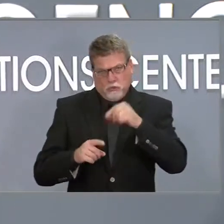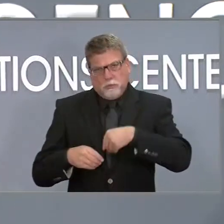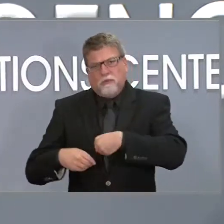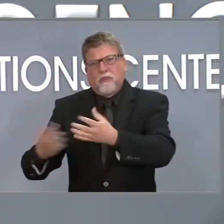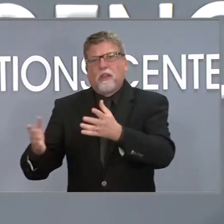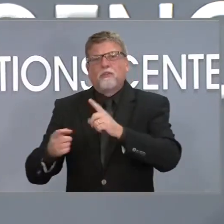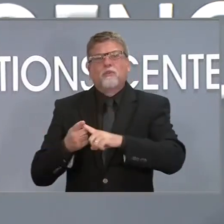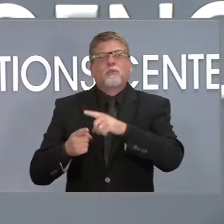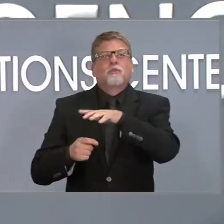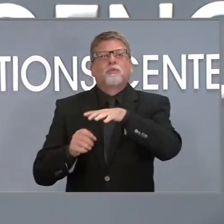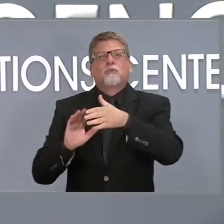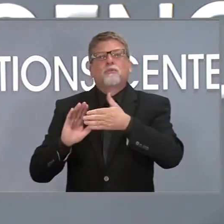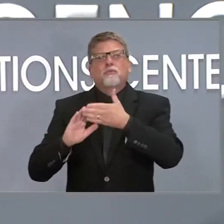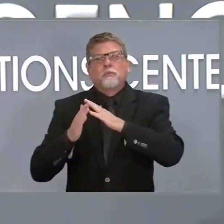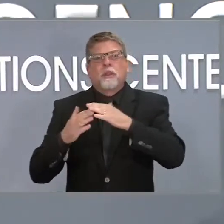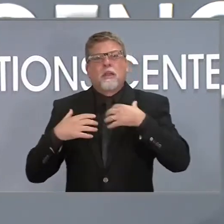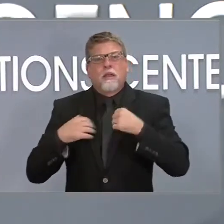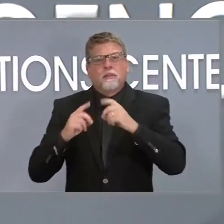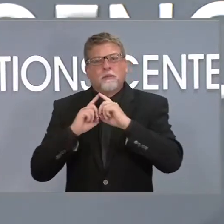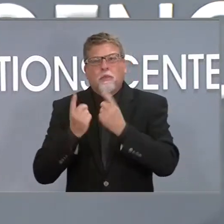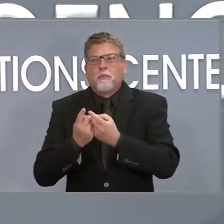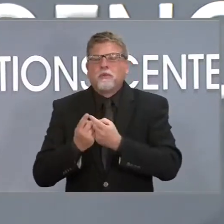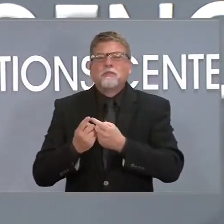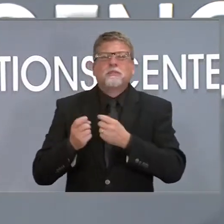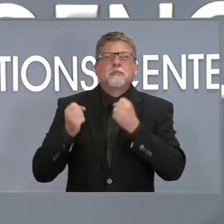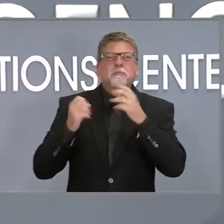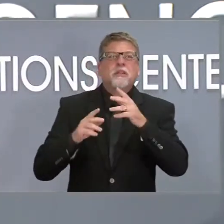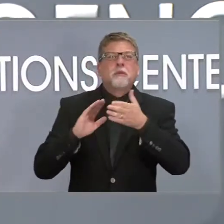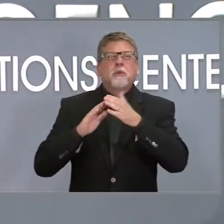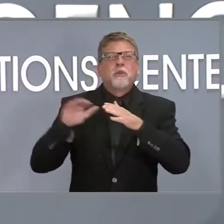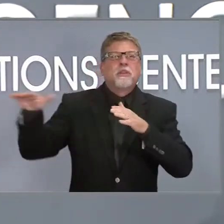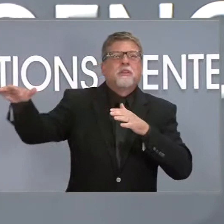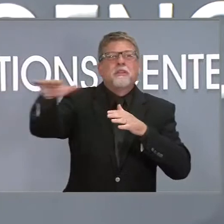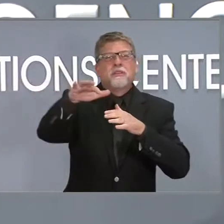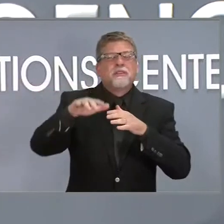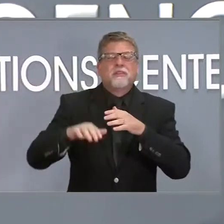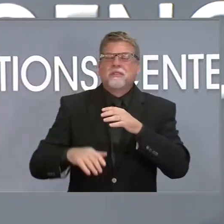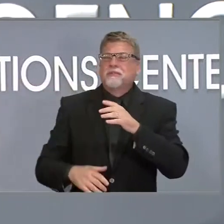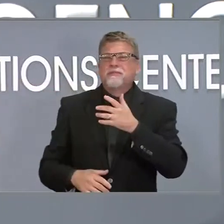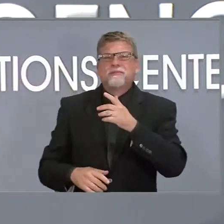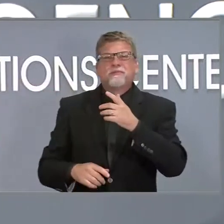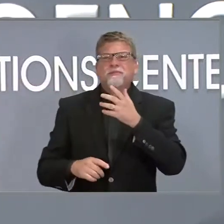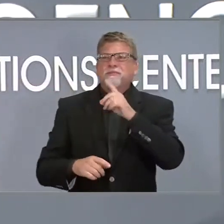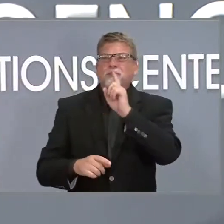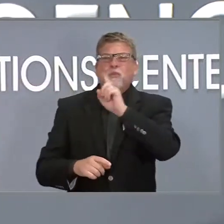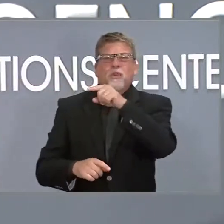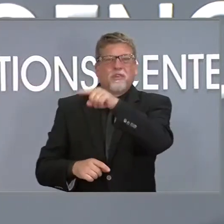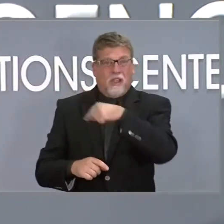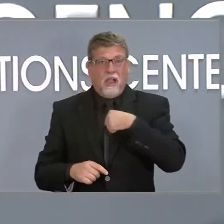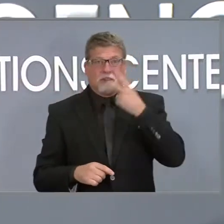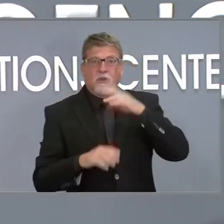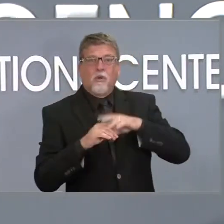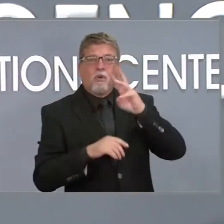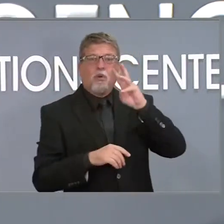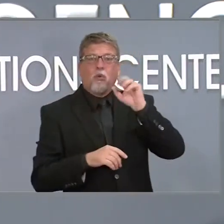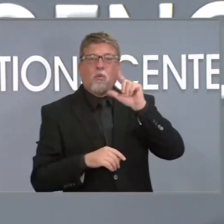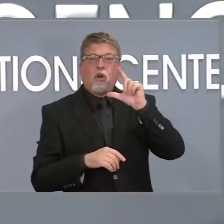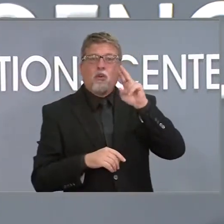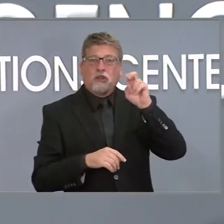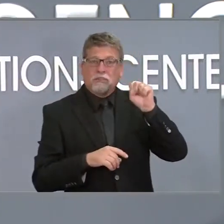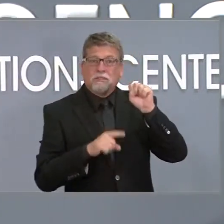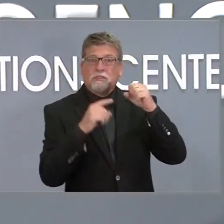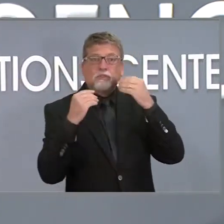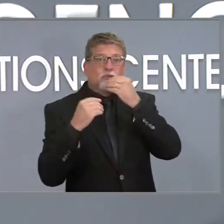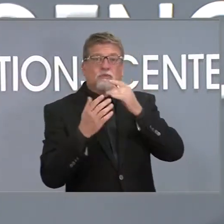underserved communities are getting rapid tests. Of course, folks can go to, I was just in Walgreens the other day, saw it on the shelf, so folks can